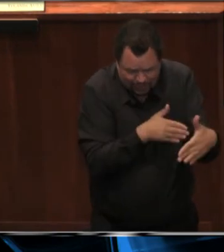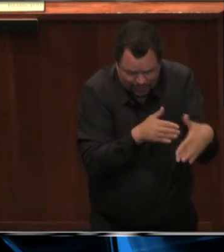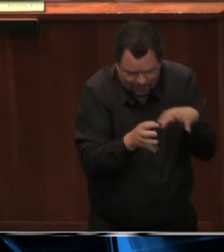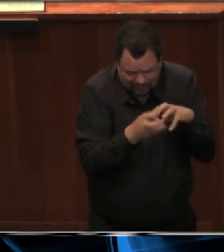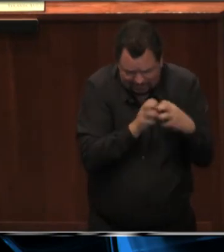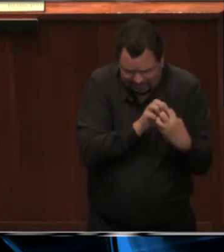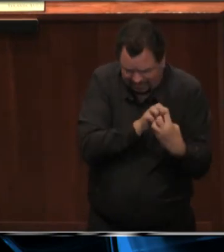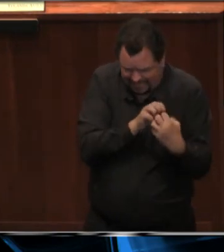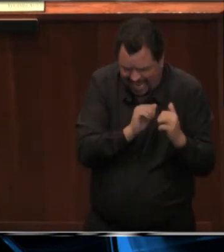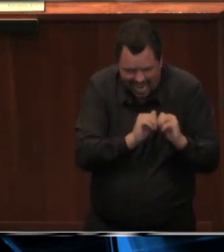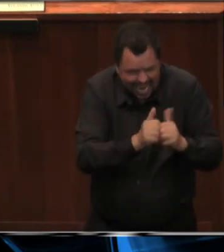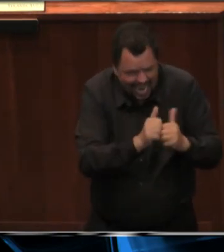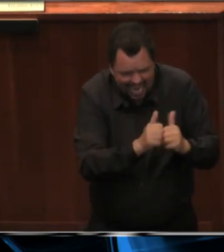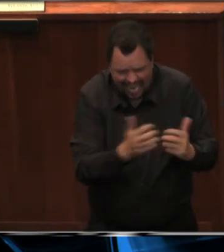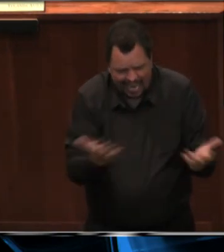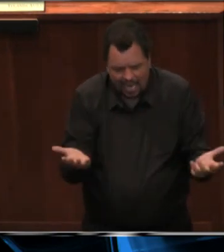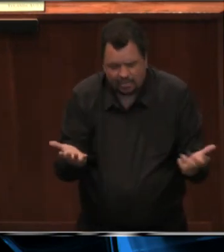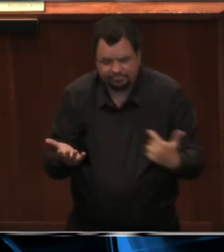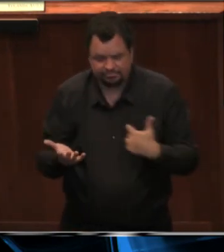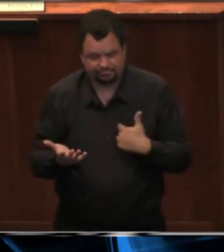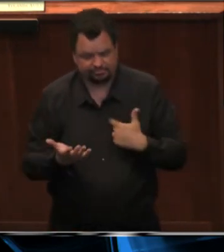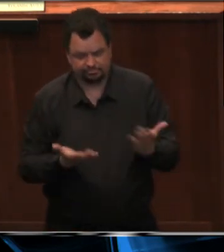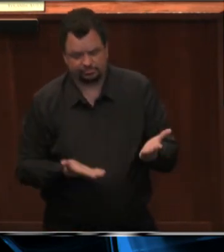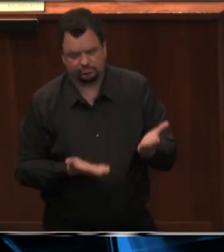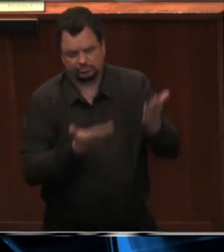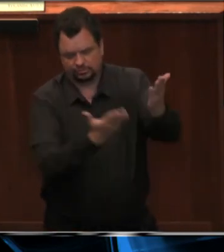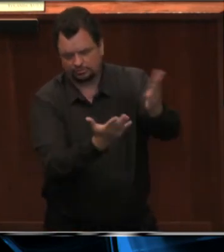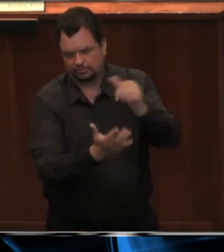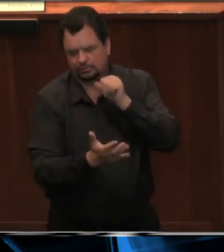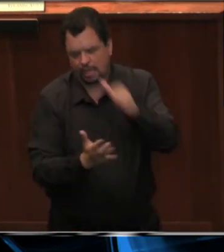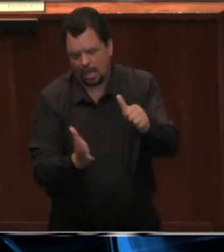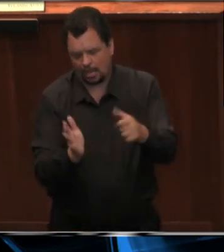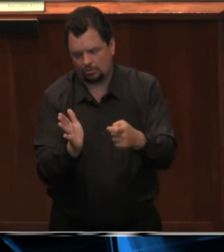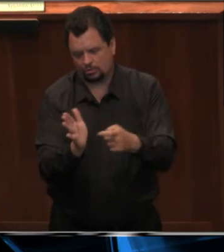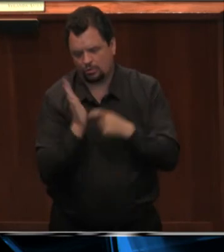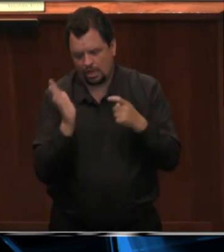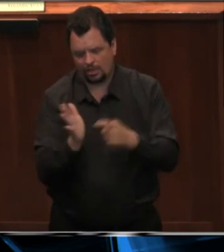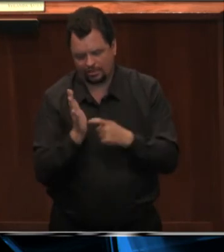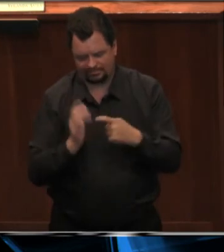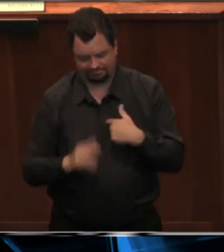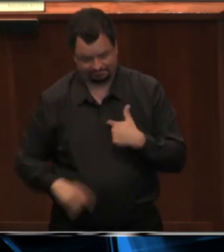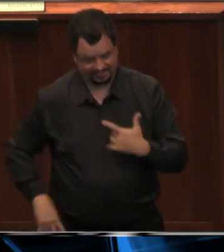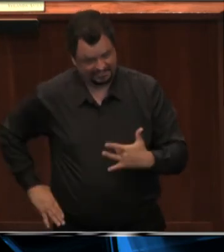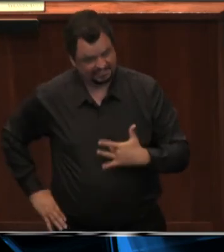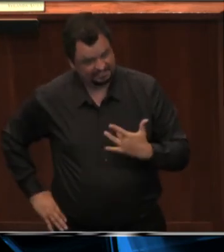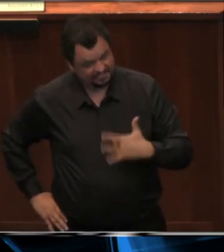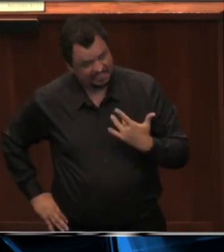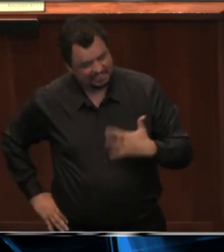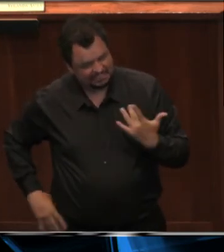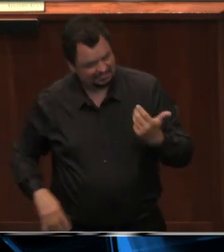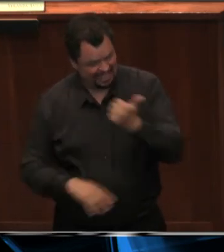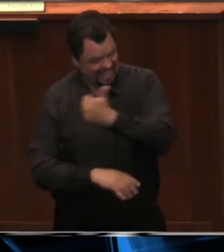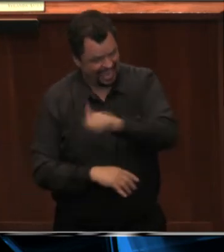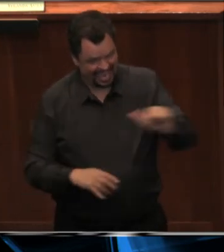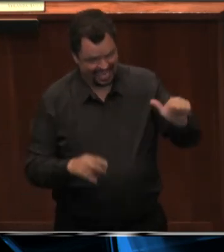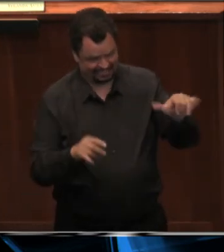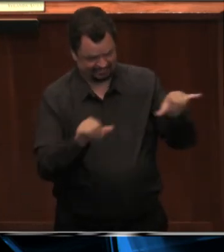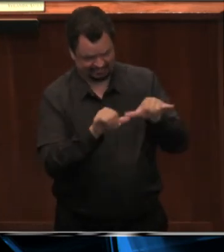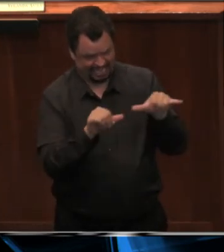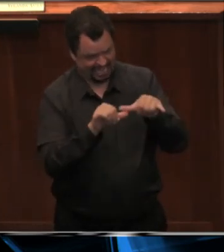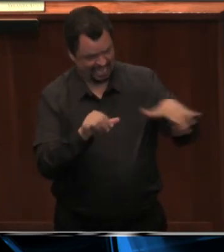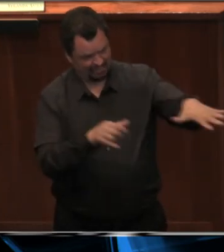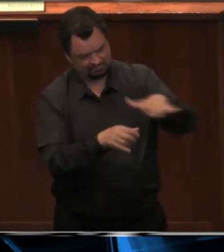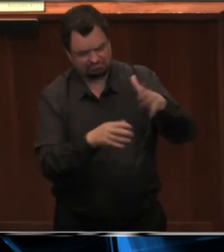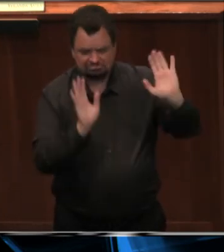strong requirements, school districts feel that regular class sizes are acceptable. We urge you to have